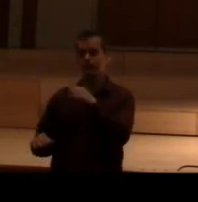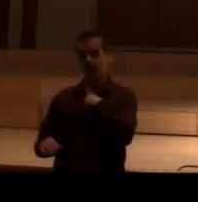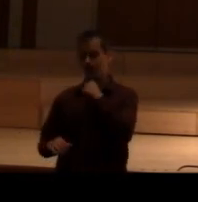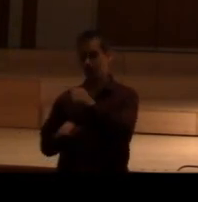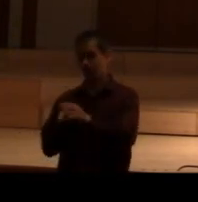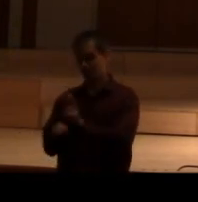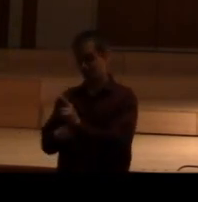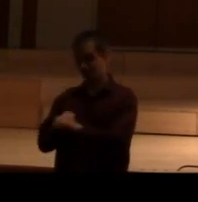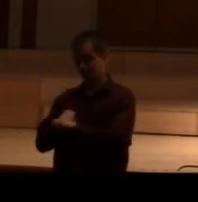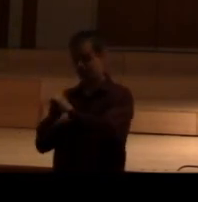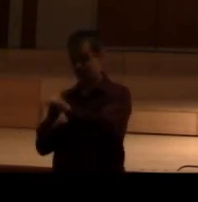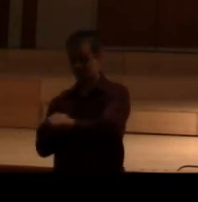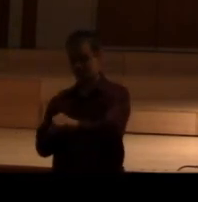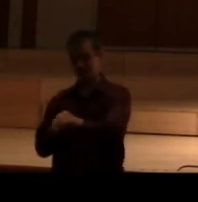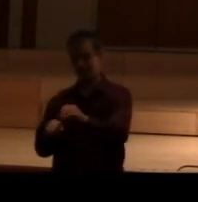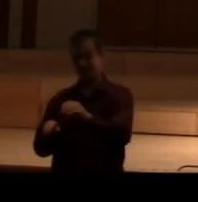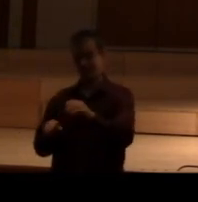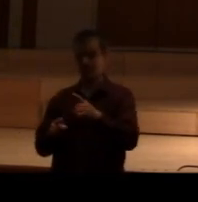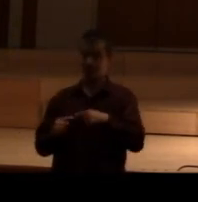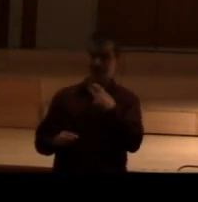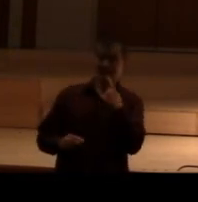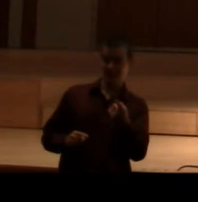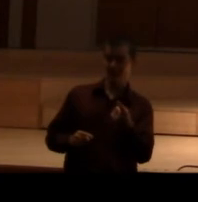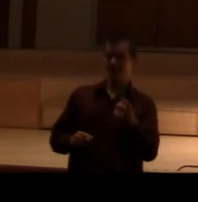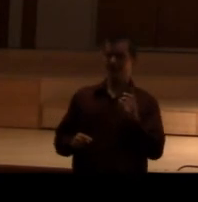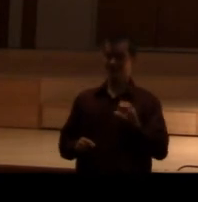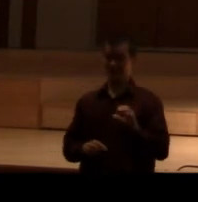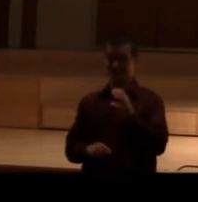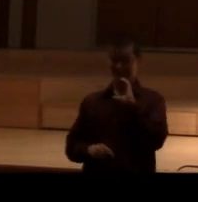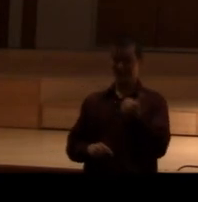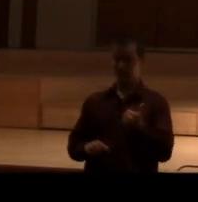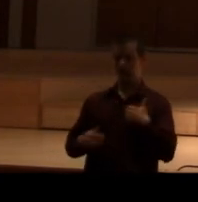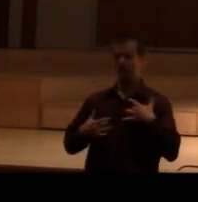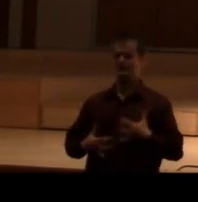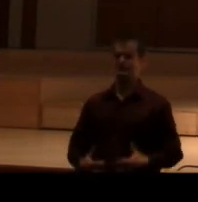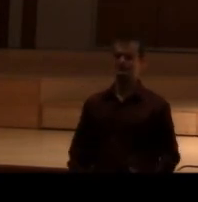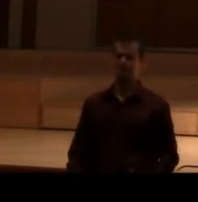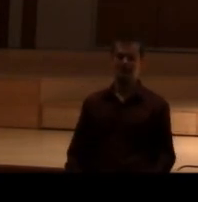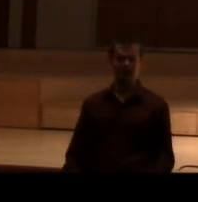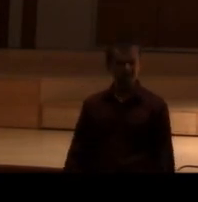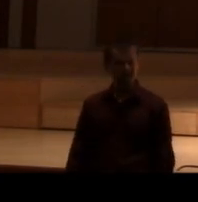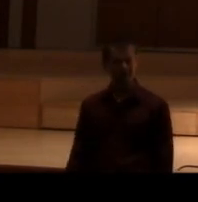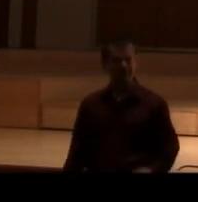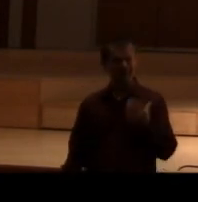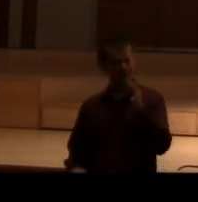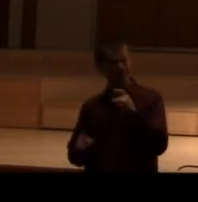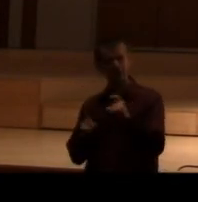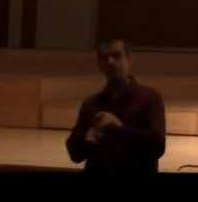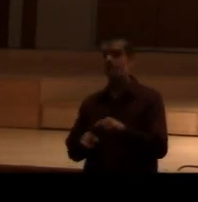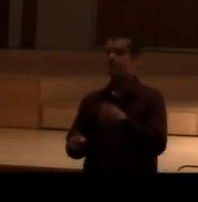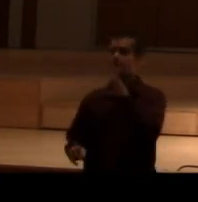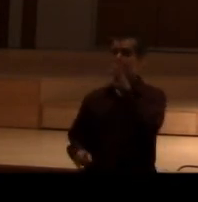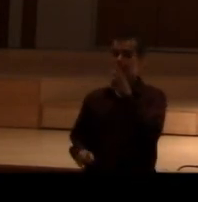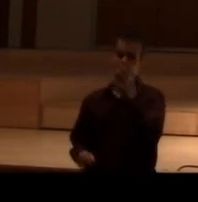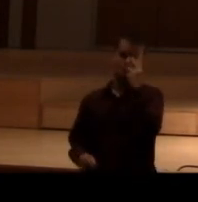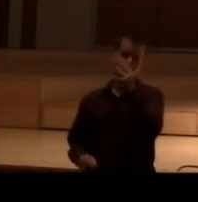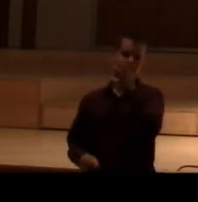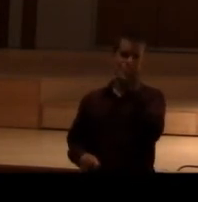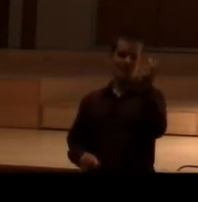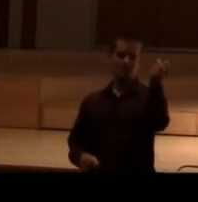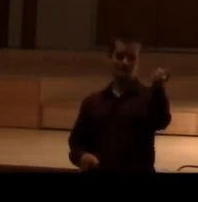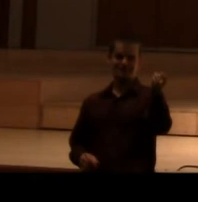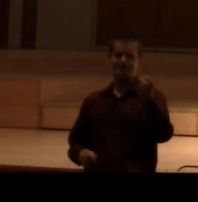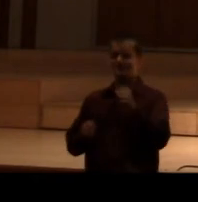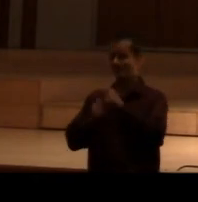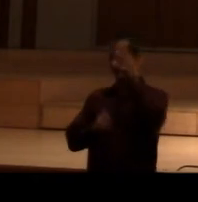I was in the throes of 10-year-old despair. But my mom, my lovely mother, who's just sitting in the audience over there,